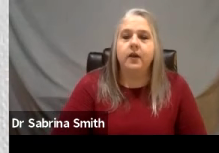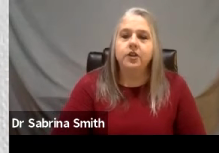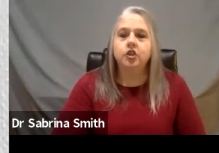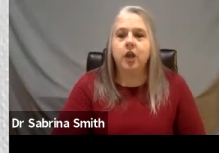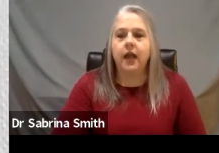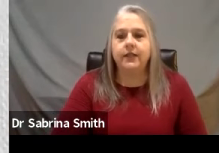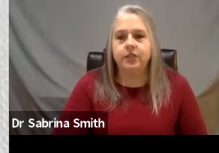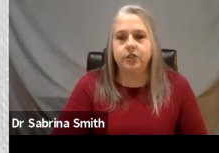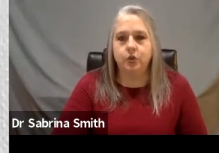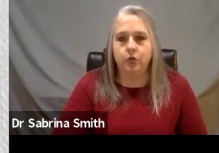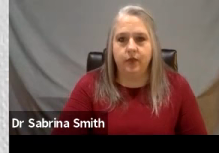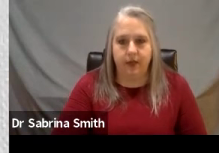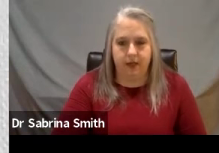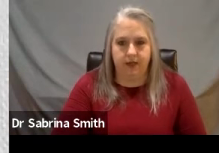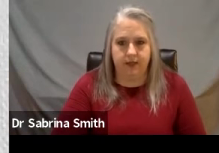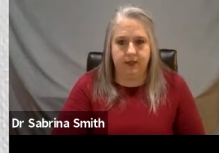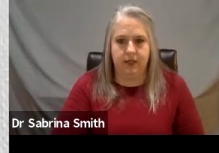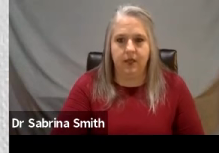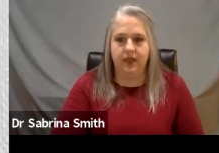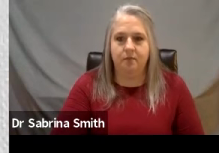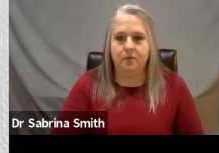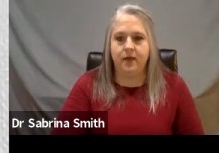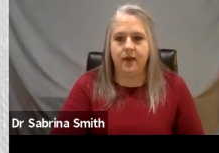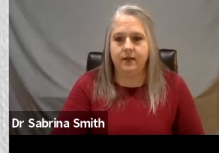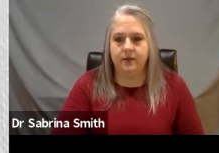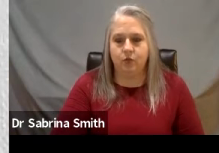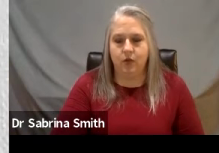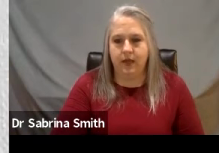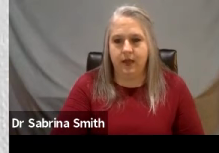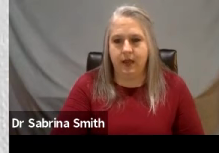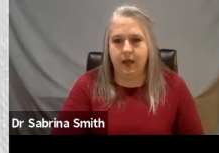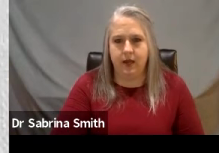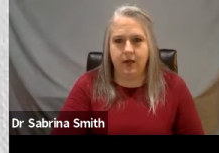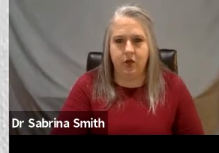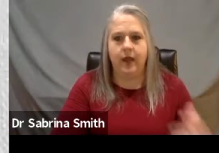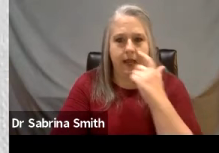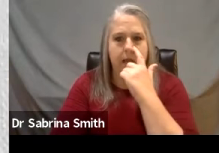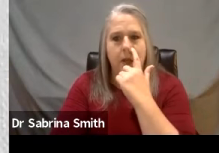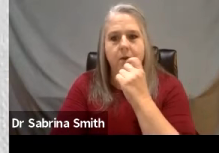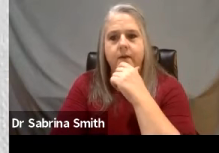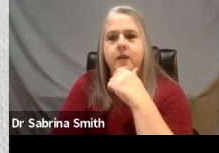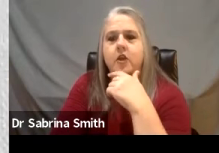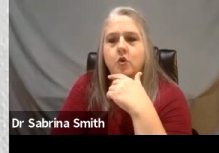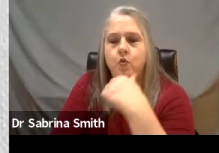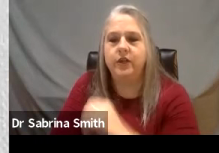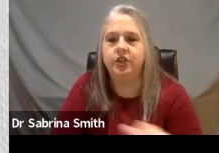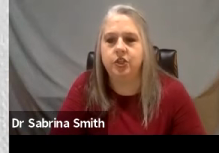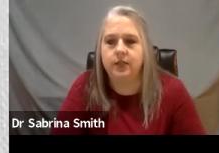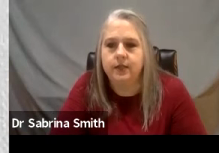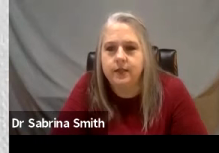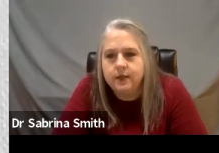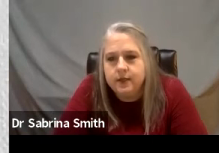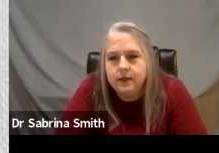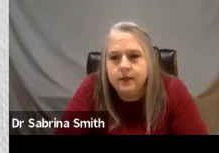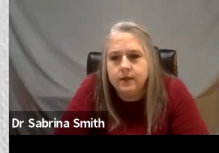I'm going to try to do this the best way I know how, which